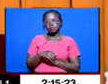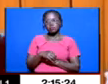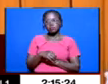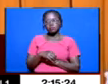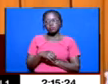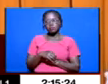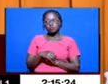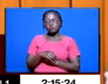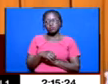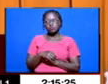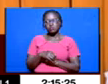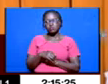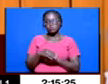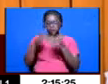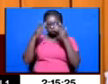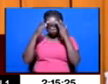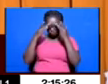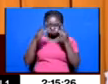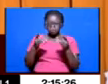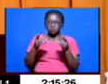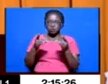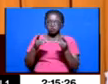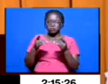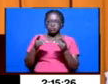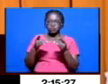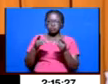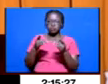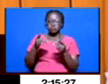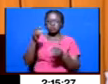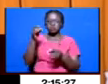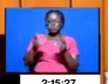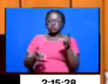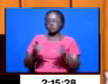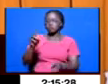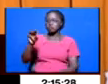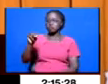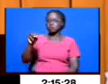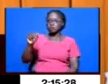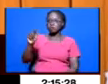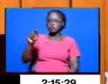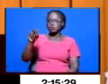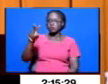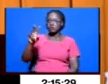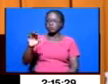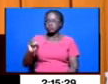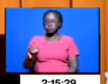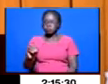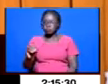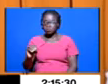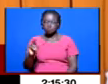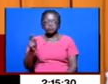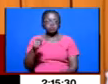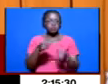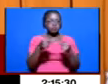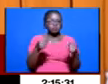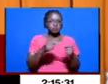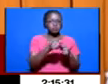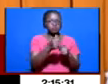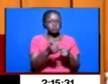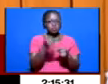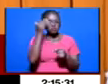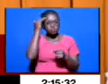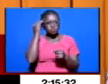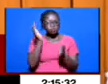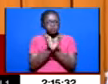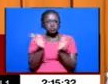there was this decision by Justice Mativo in the Third Alliance case, Kenya versus another versus Head of Public